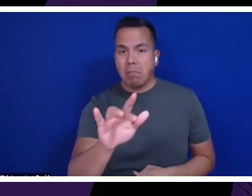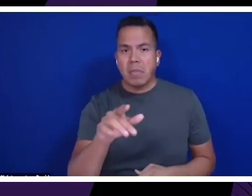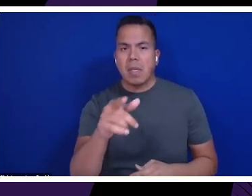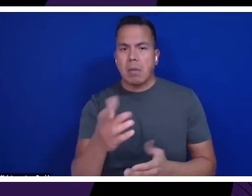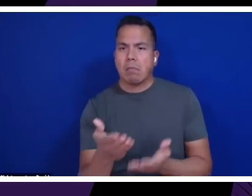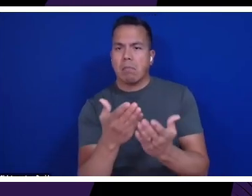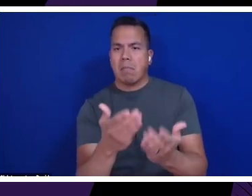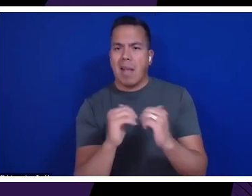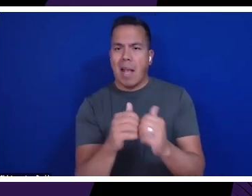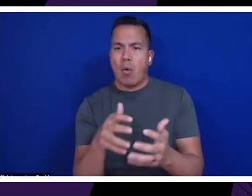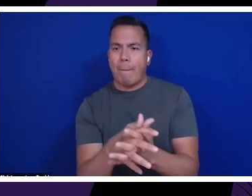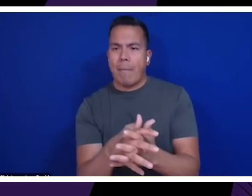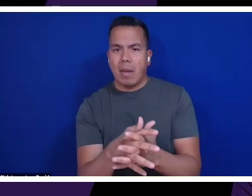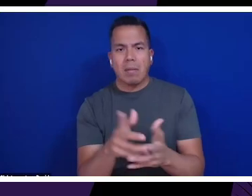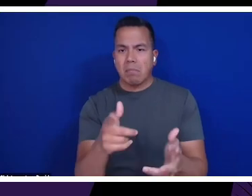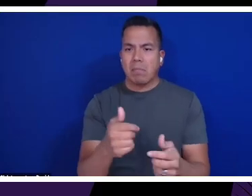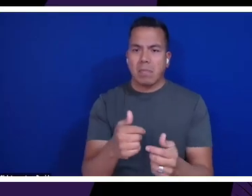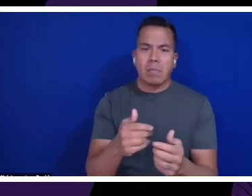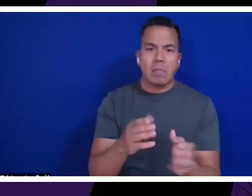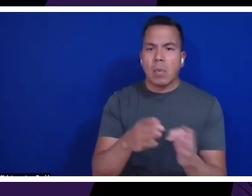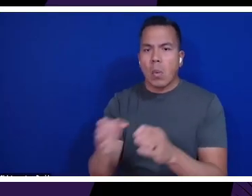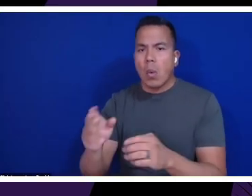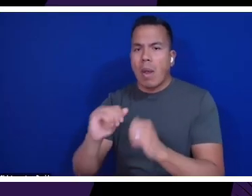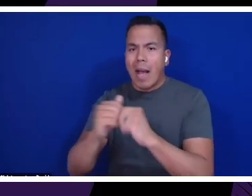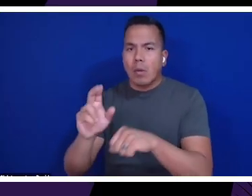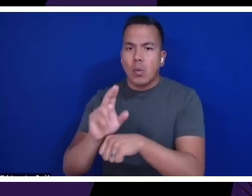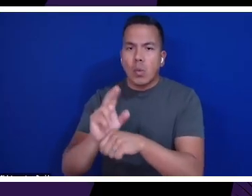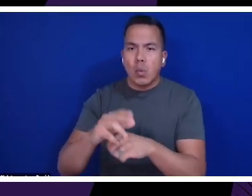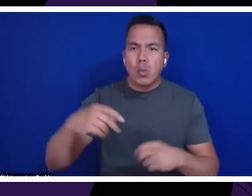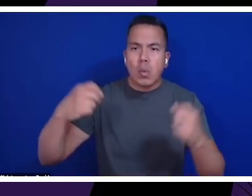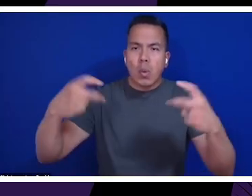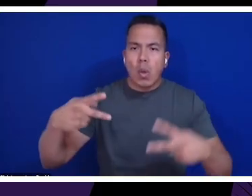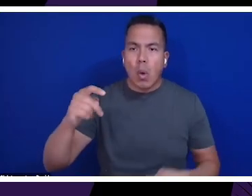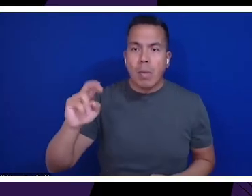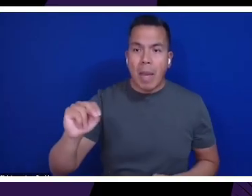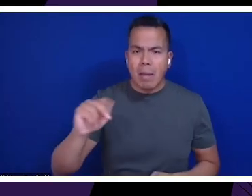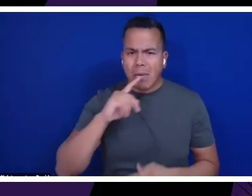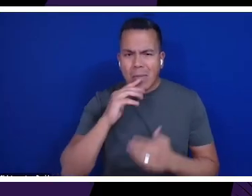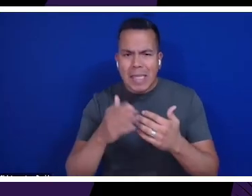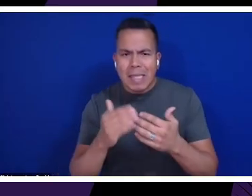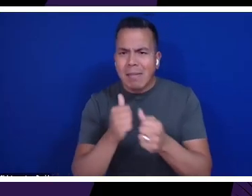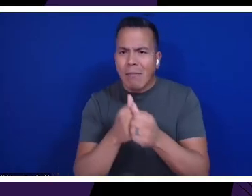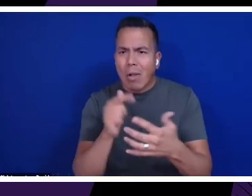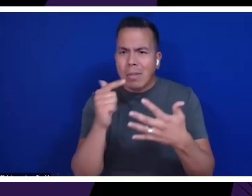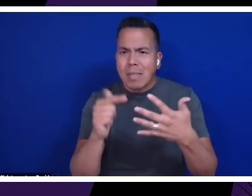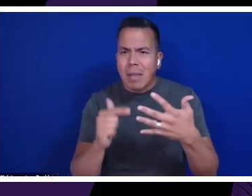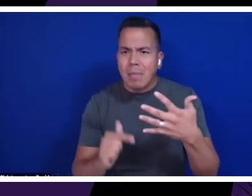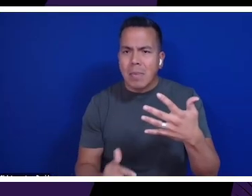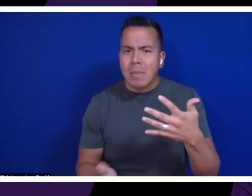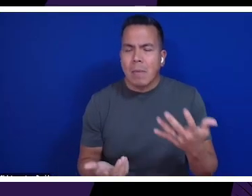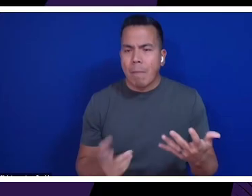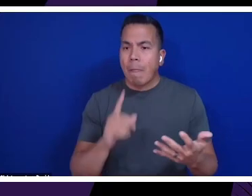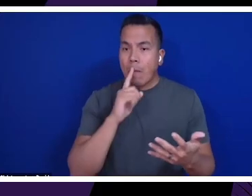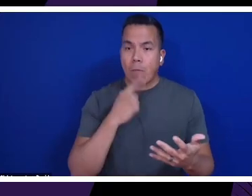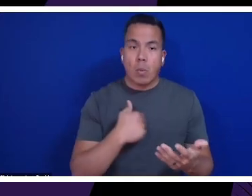well. So you want to work with how to work on CodePen. It's very detailed, very easy. And we recommend using